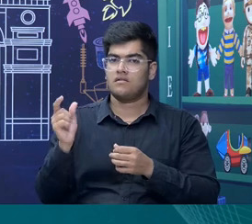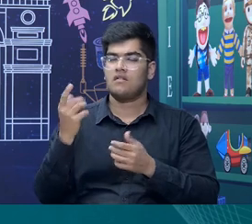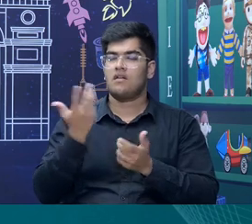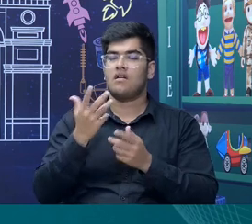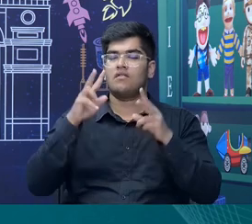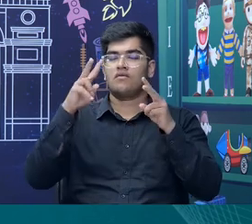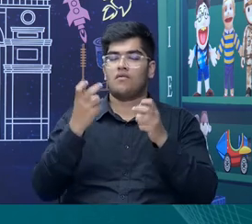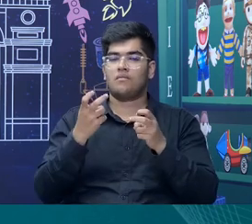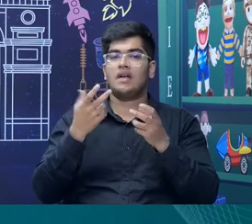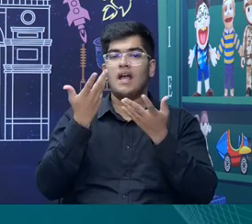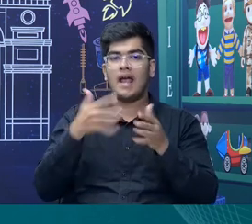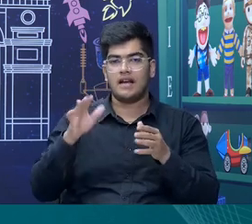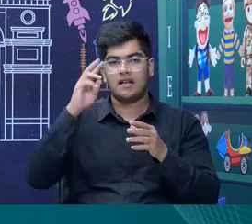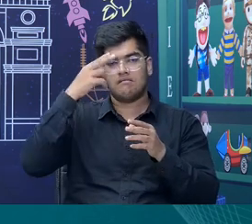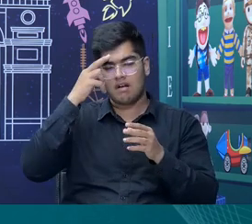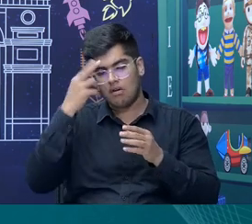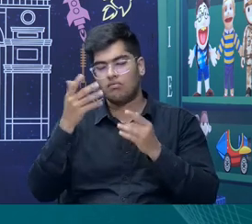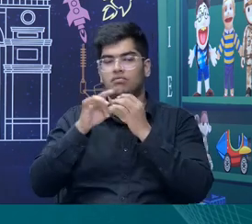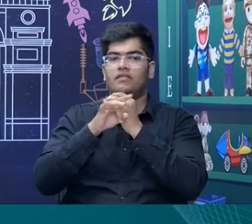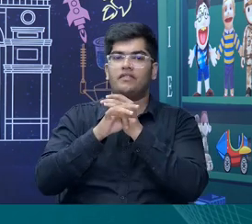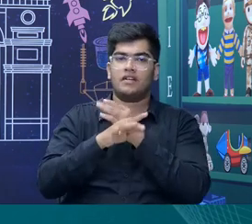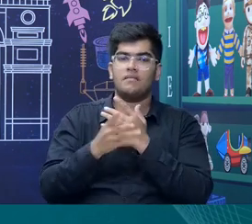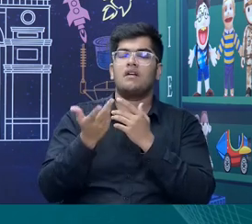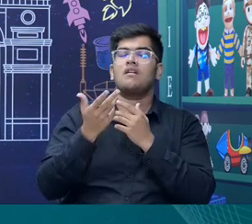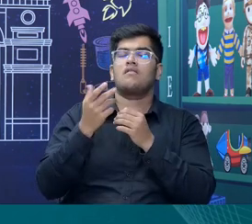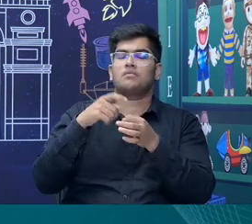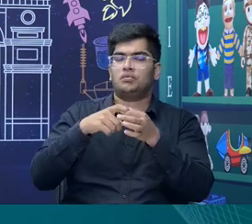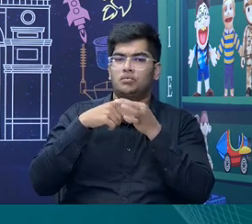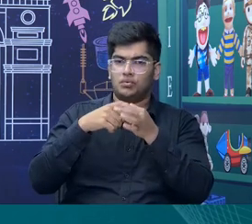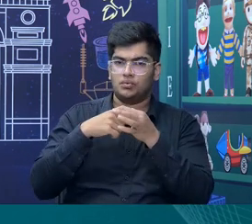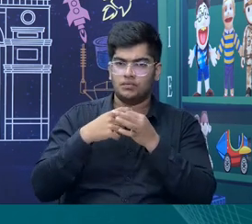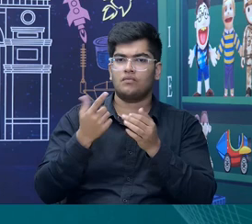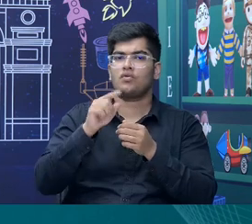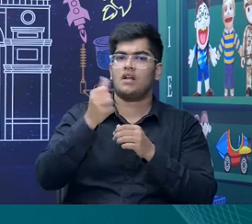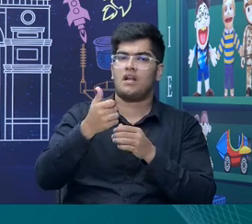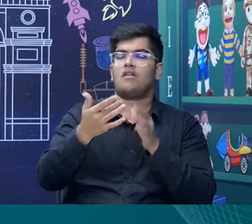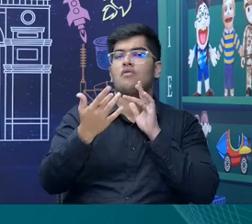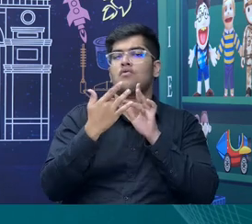Learners in case they have any query related to this particular topic is